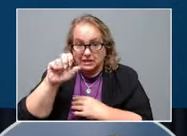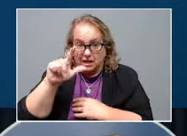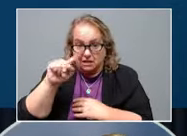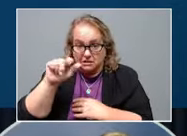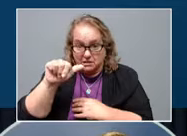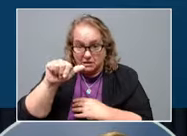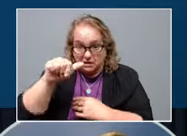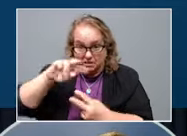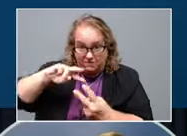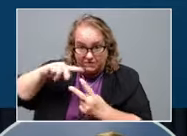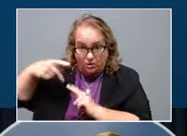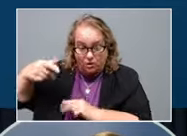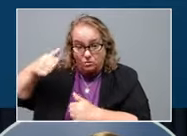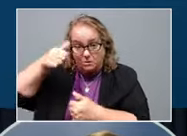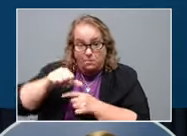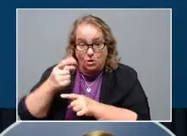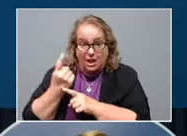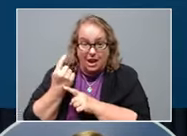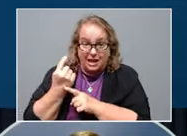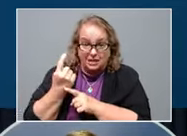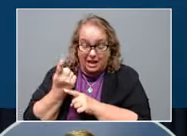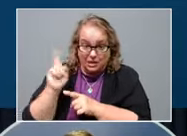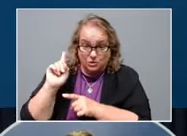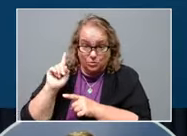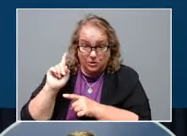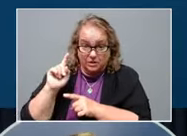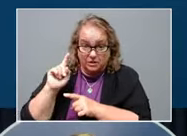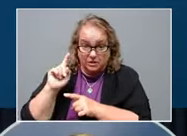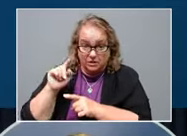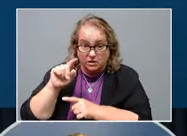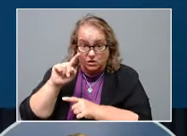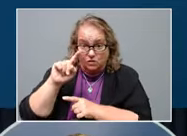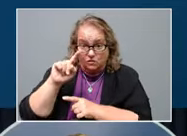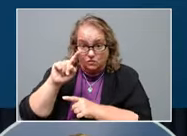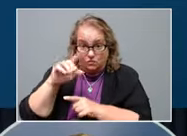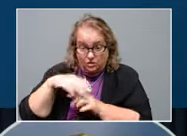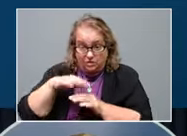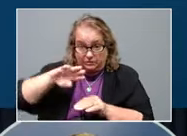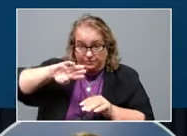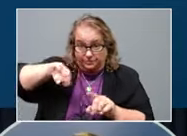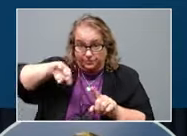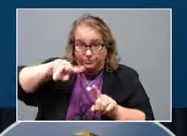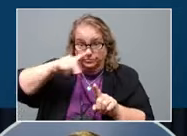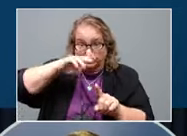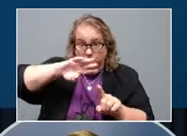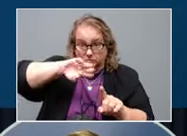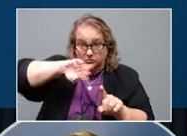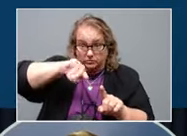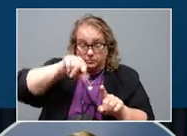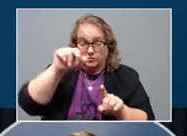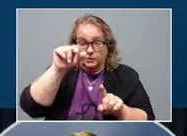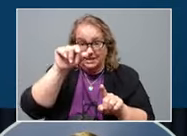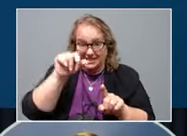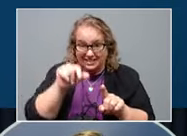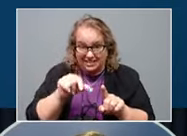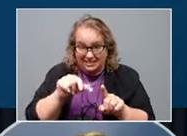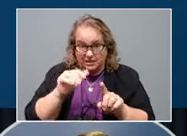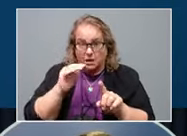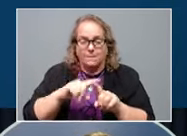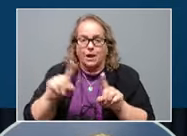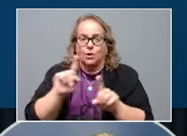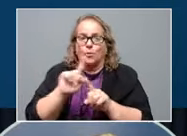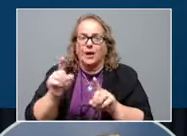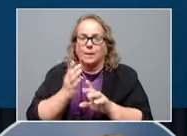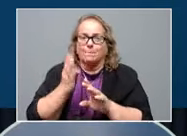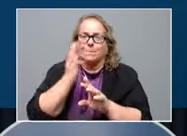not last week, which is the first bar to, I guess, your left, but the week before was the Labor Day weekend, and fewer